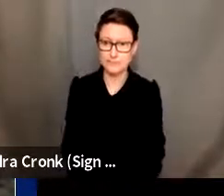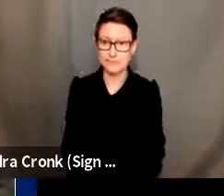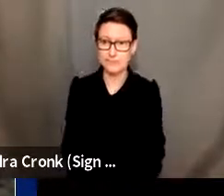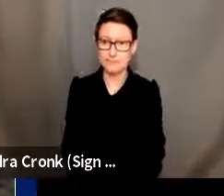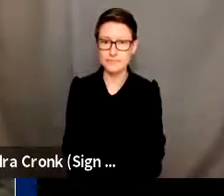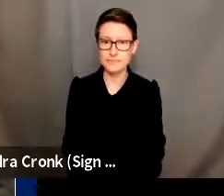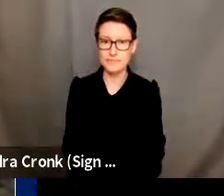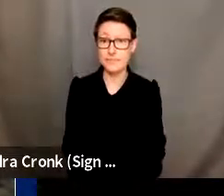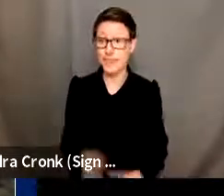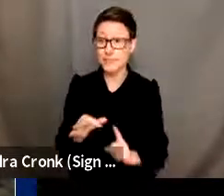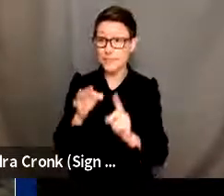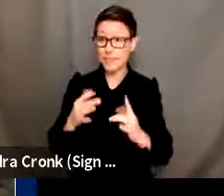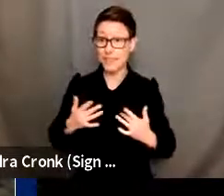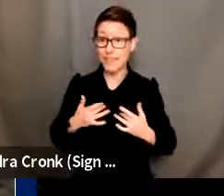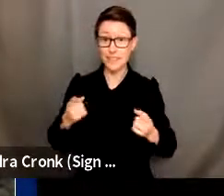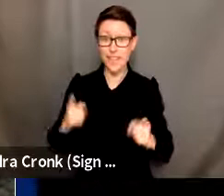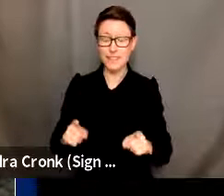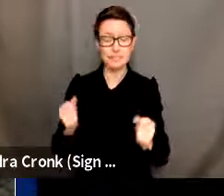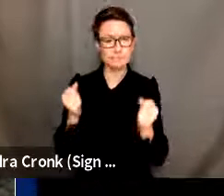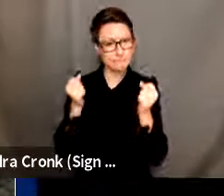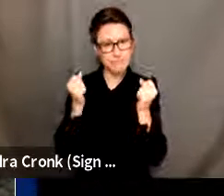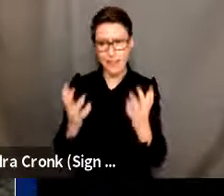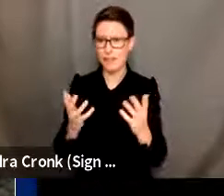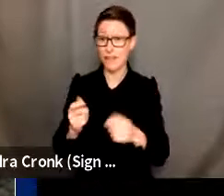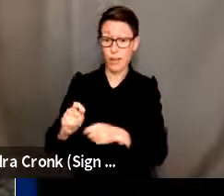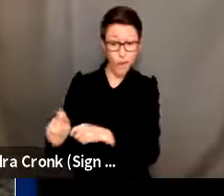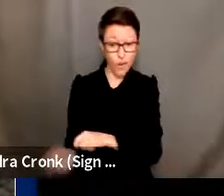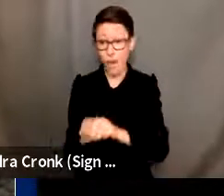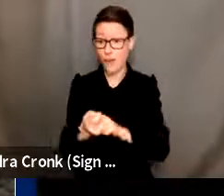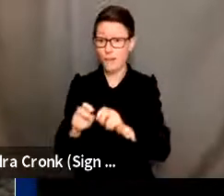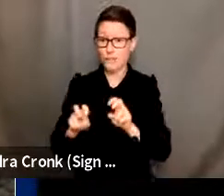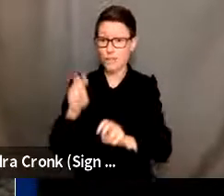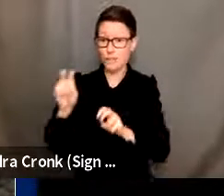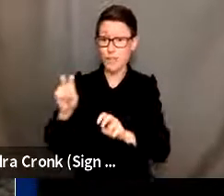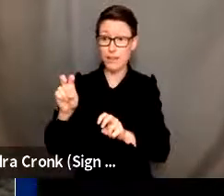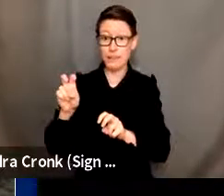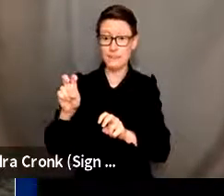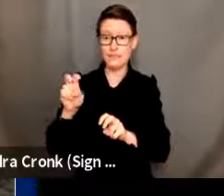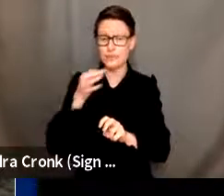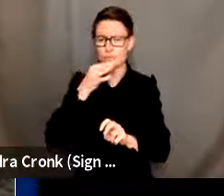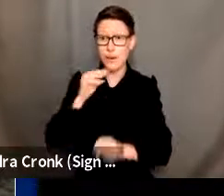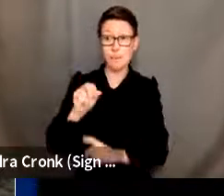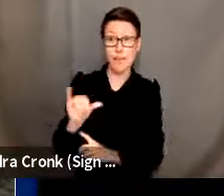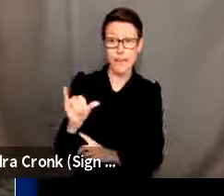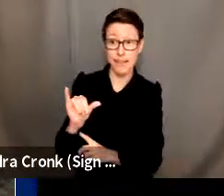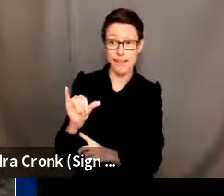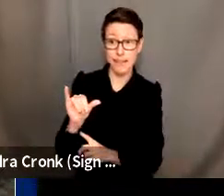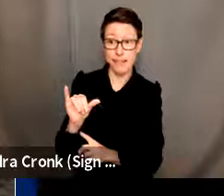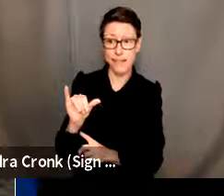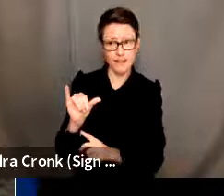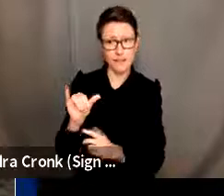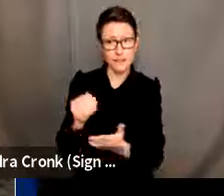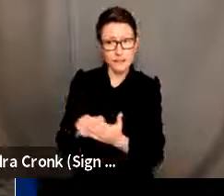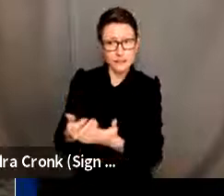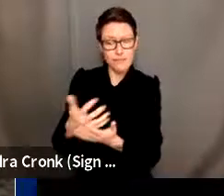Special events, we have a lot of special events. We have a golf tournament coming up in May that is our big fundraiser during COVID, because we can do